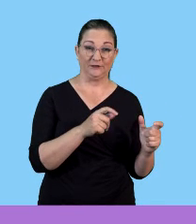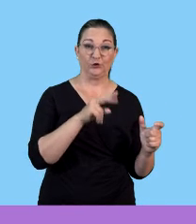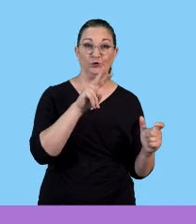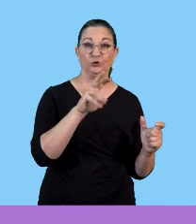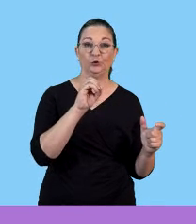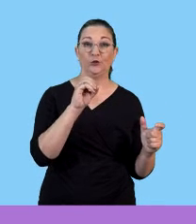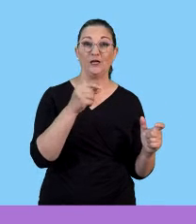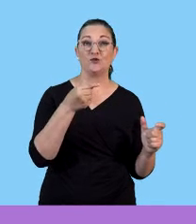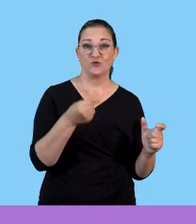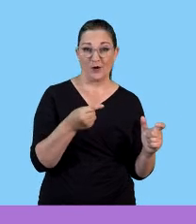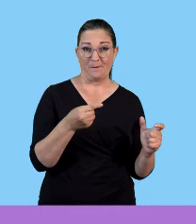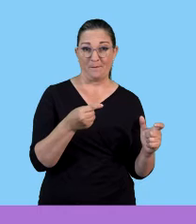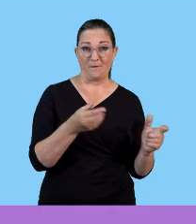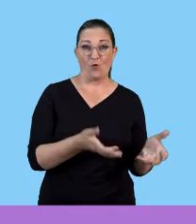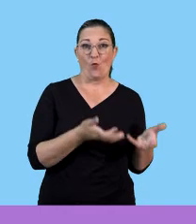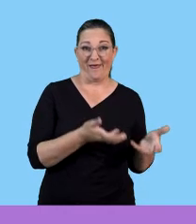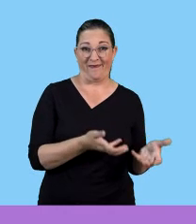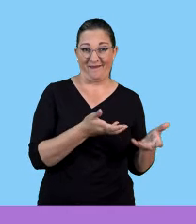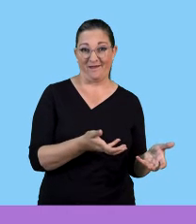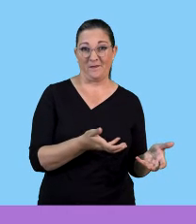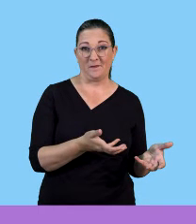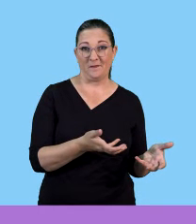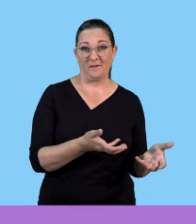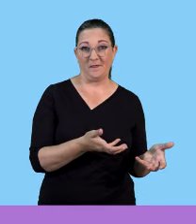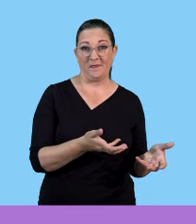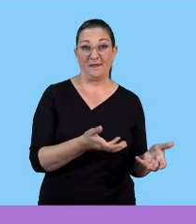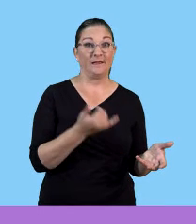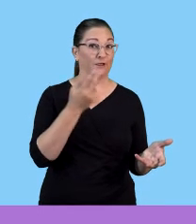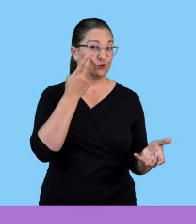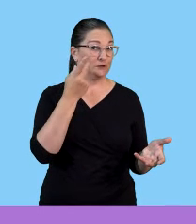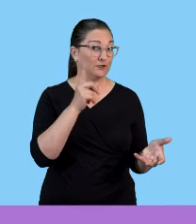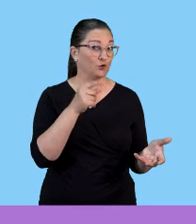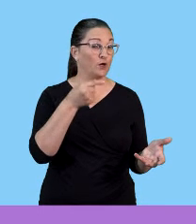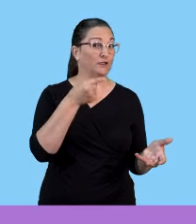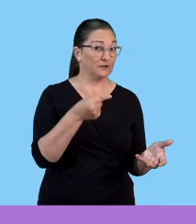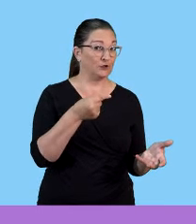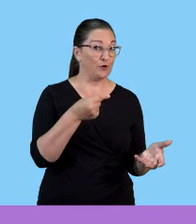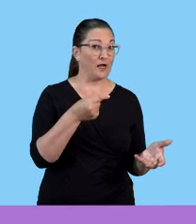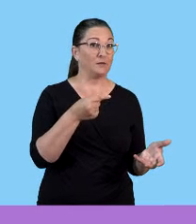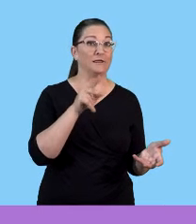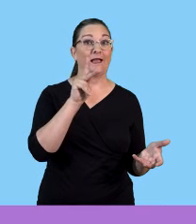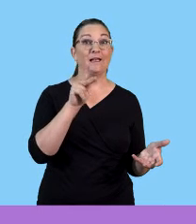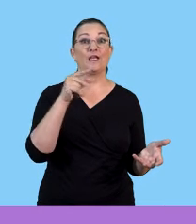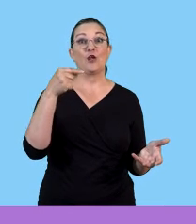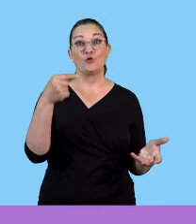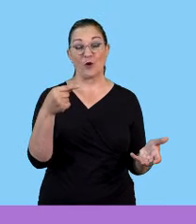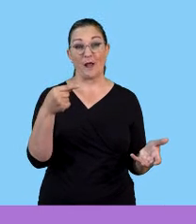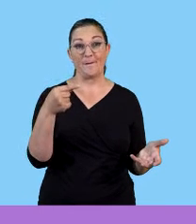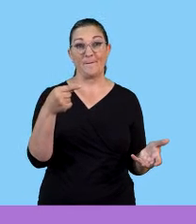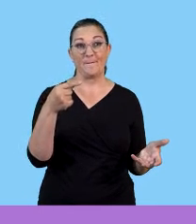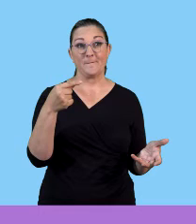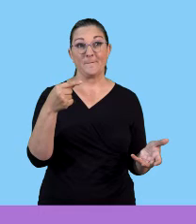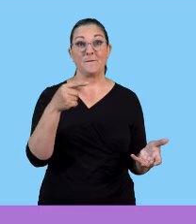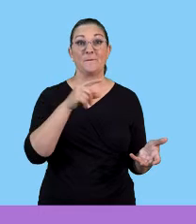weighs 200 grams. Okay, so there you can see we're dealing with grams here, we're dealing with kilograms